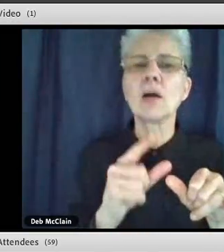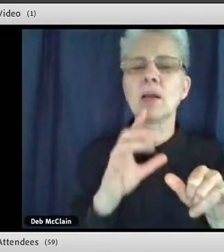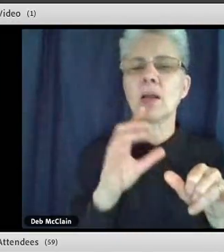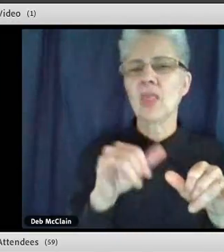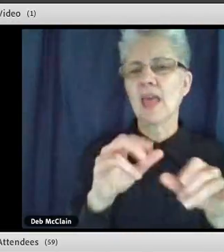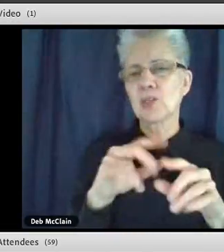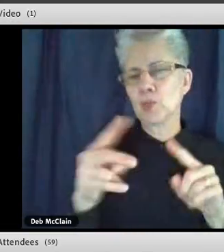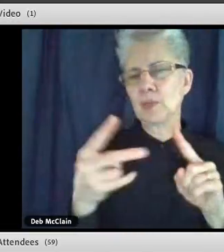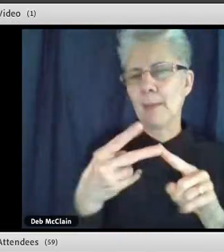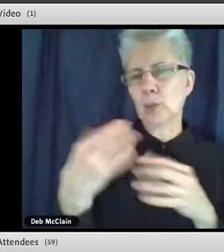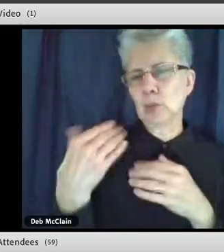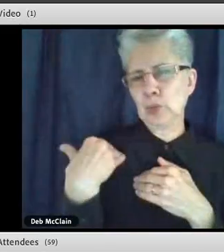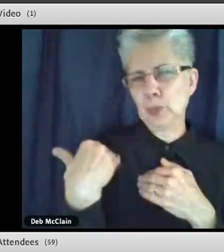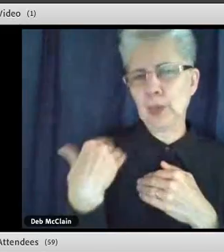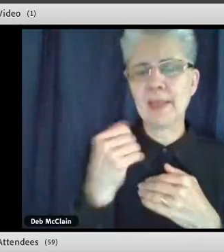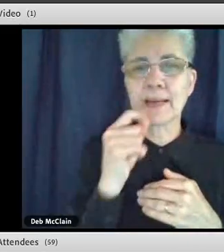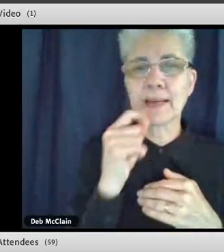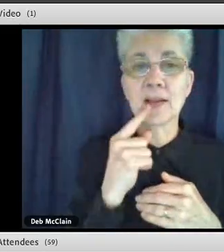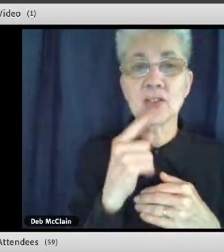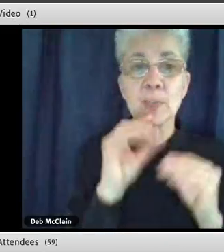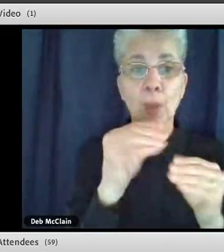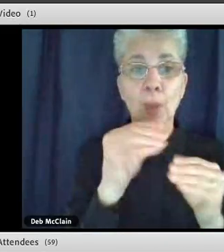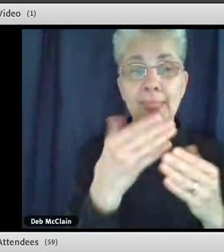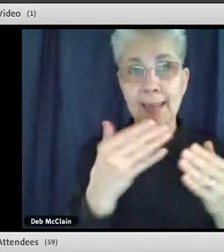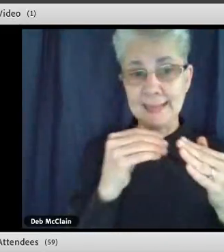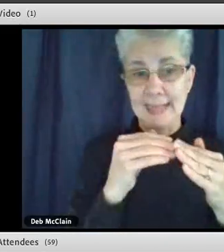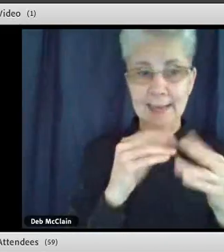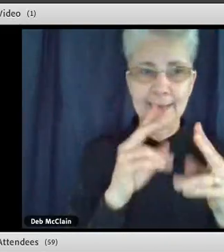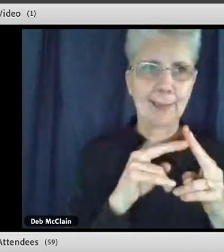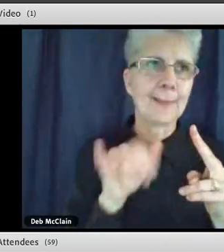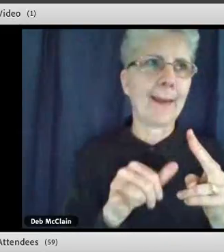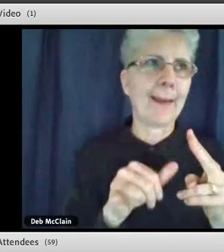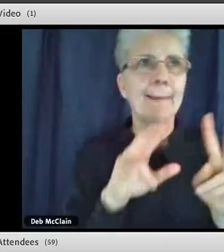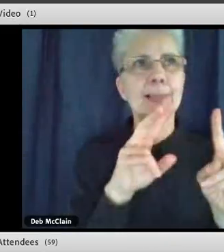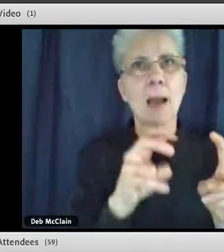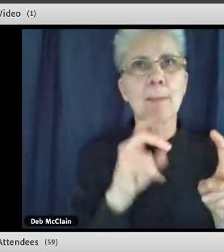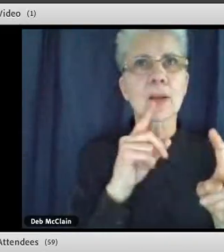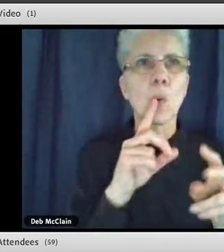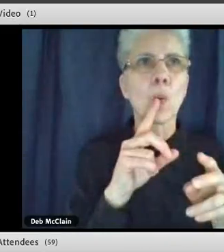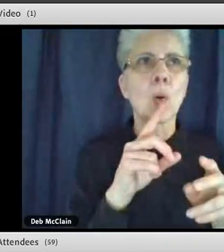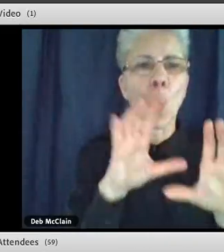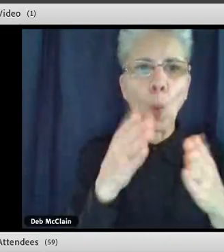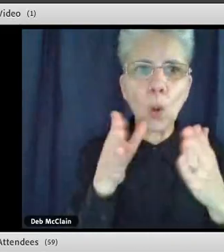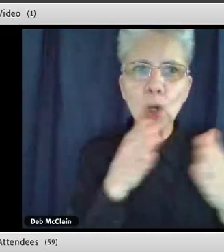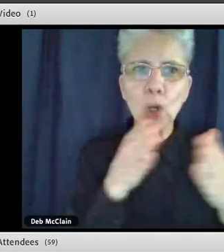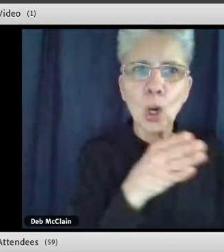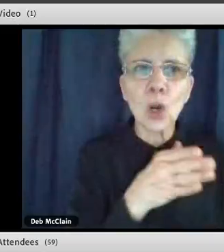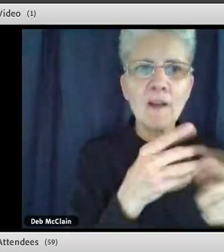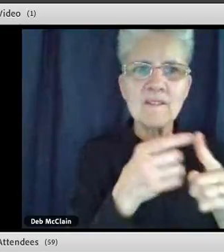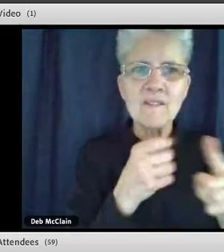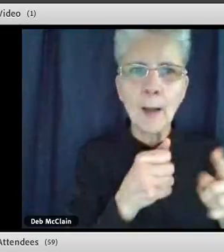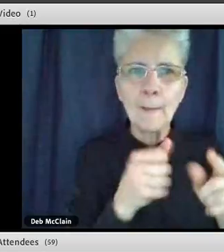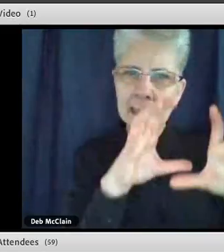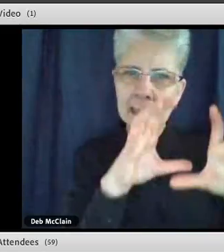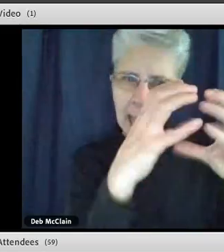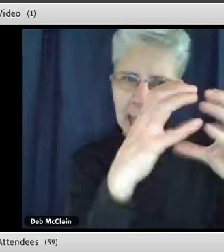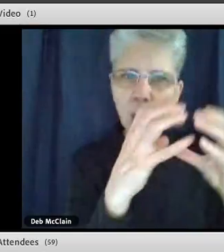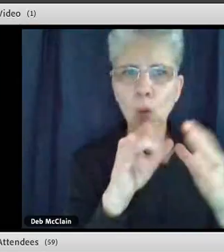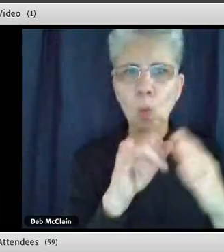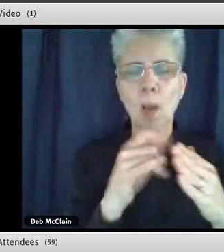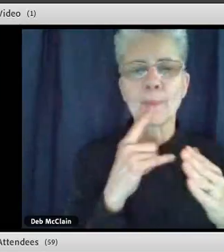duty, right? So they not only put things in either like, topic or discipline order, but also they give it a